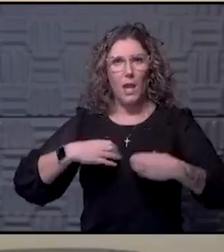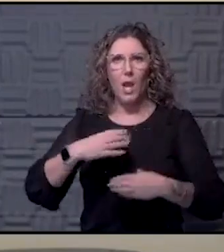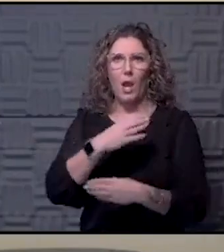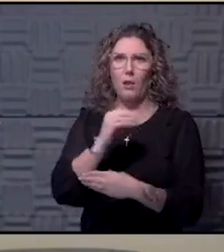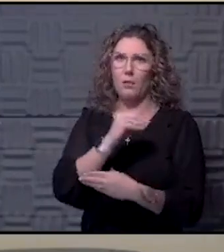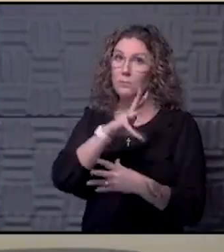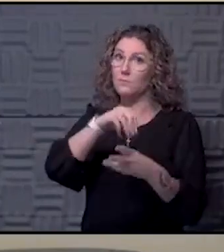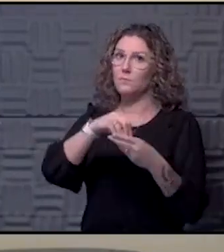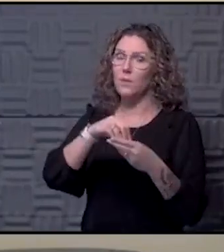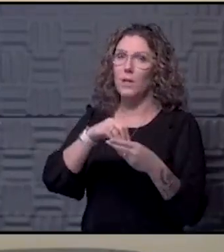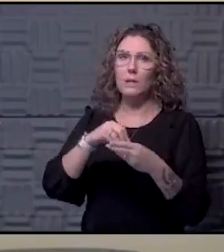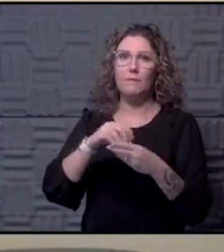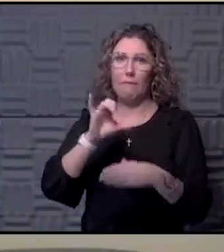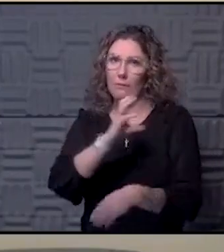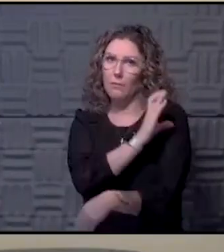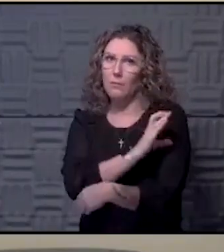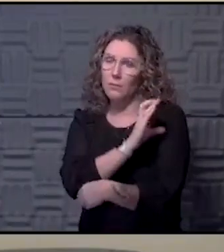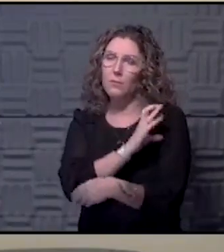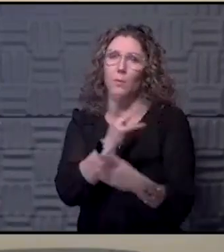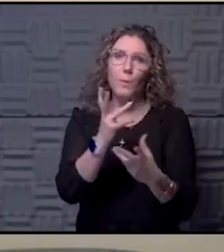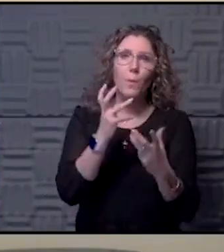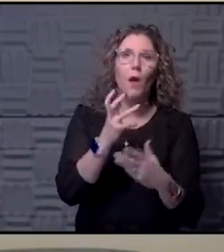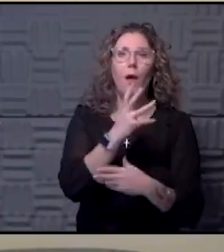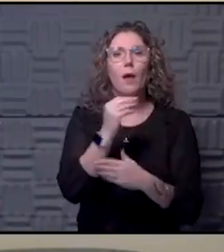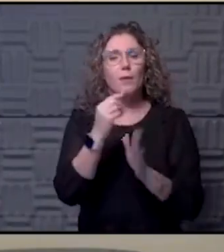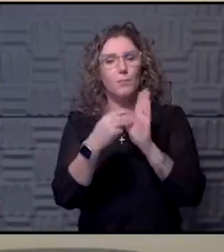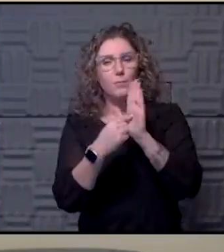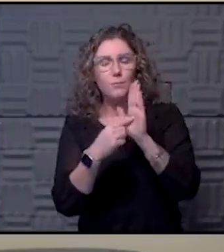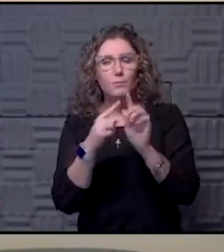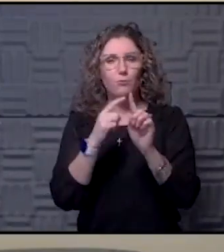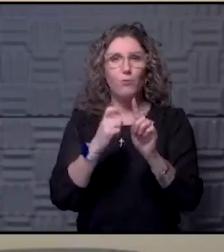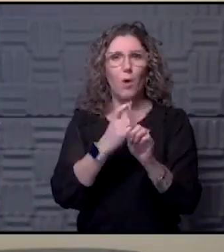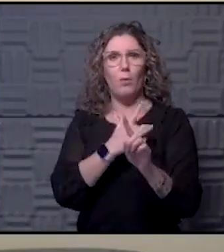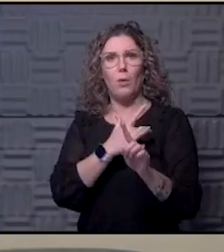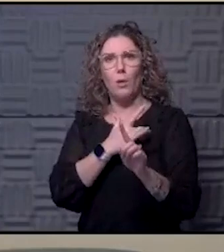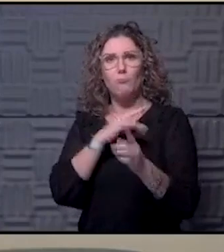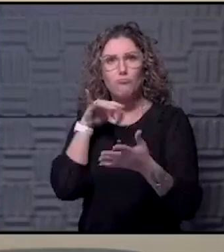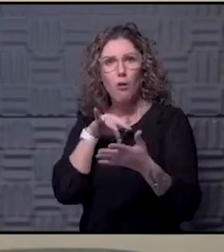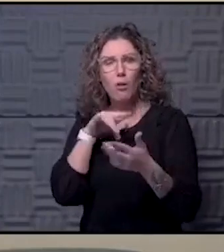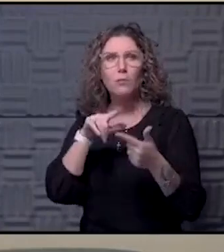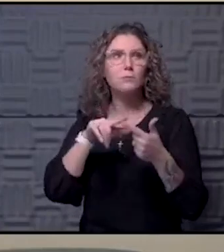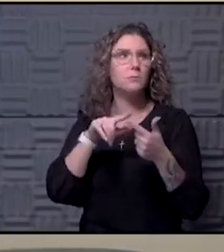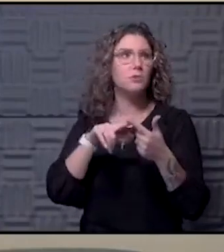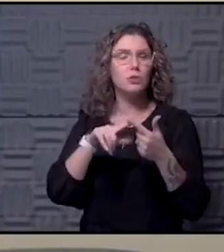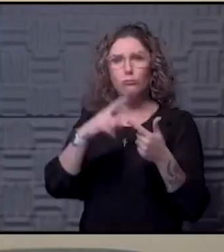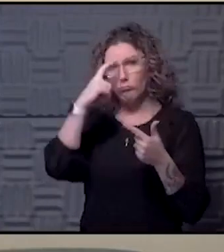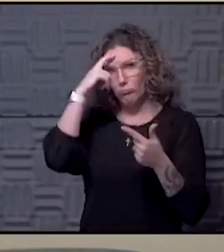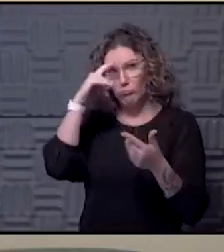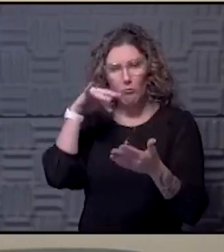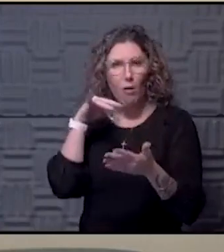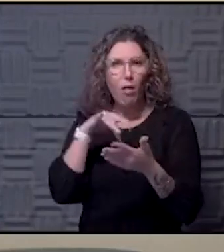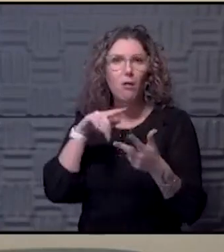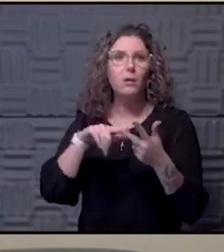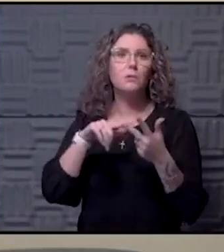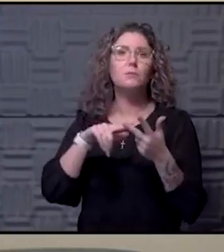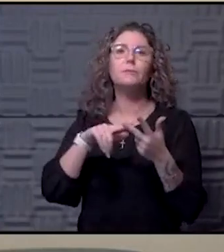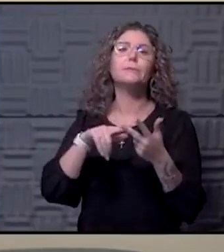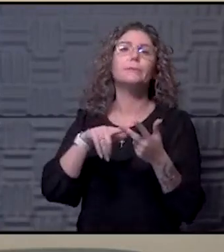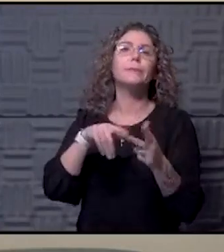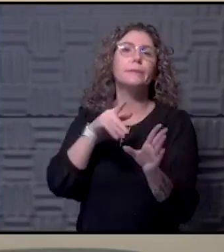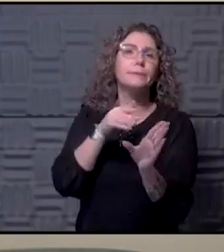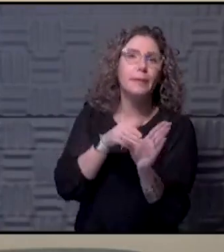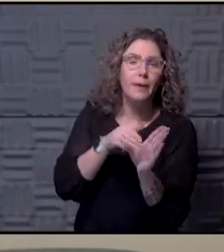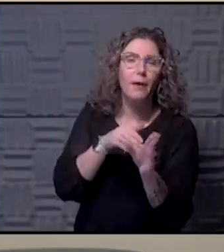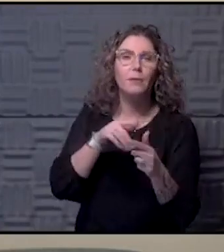clinic involved. But we have representation from cardiology, neurology, psychiatry, physical medicine, rehab, social